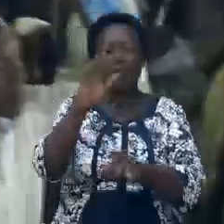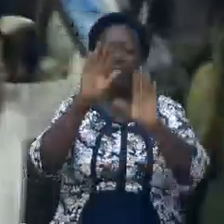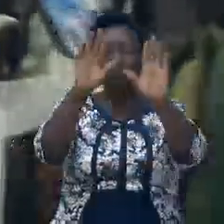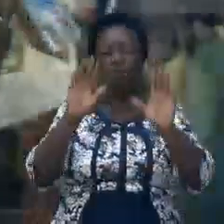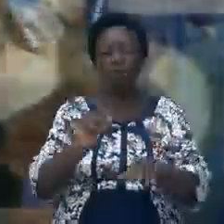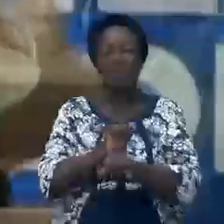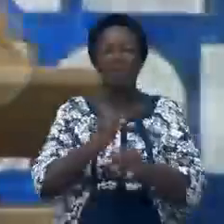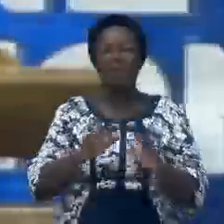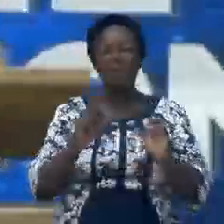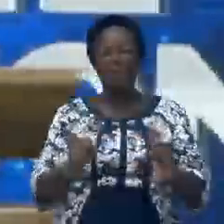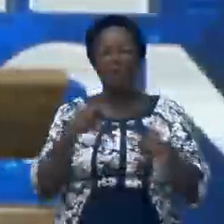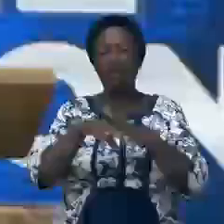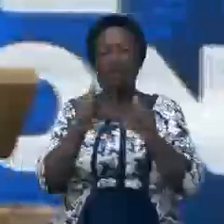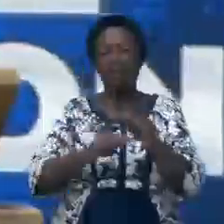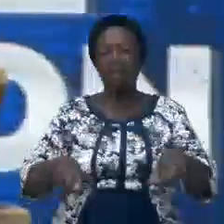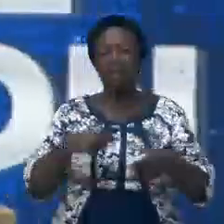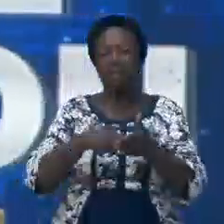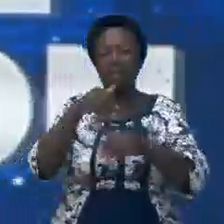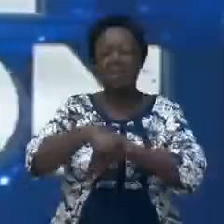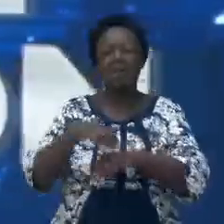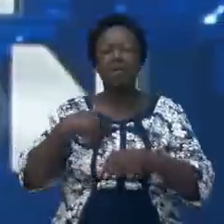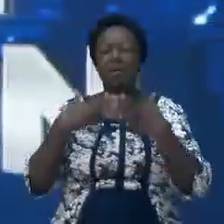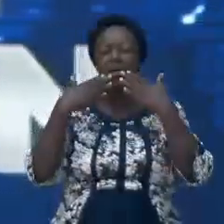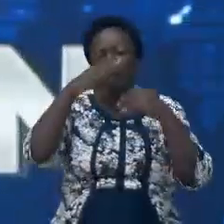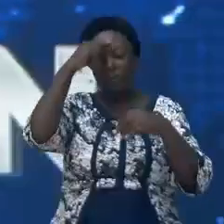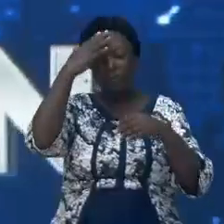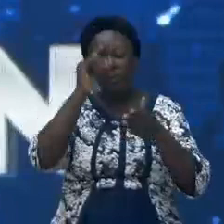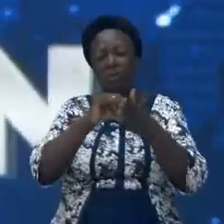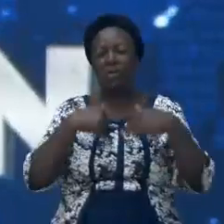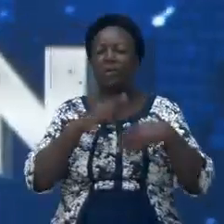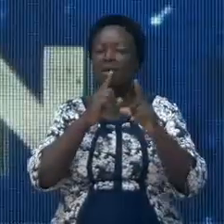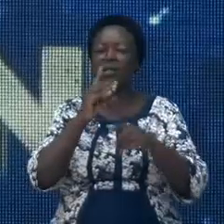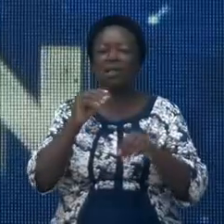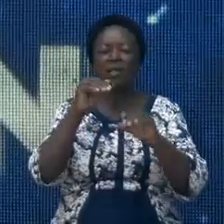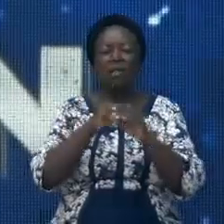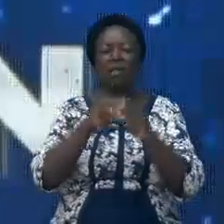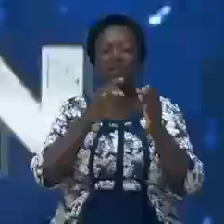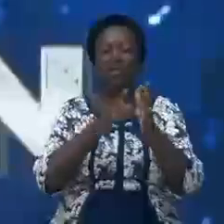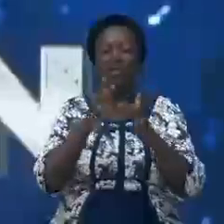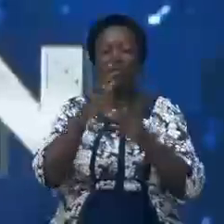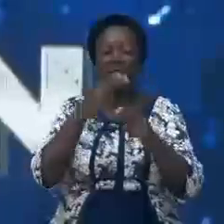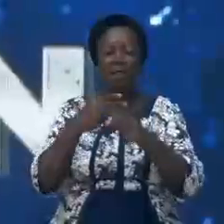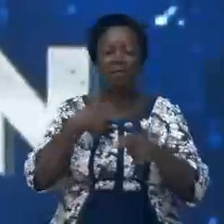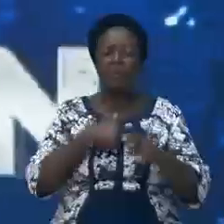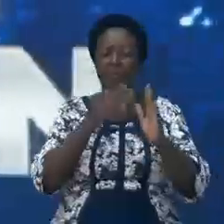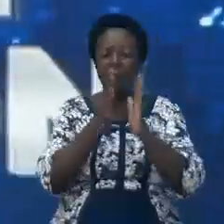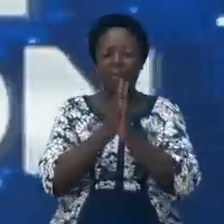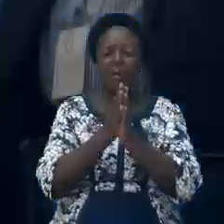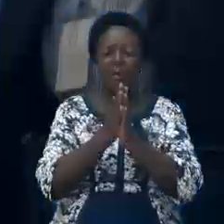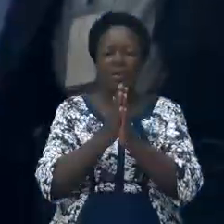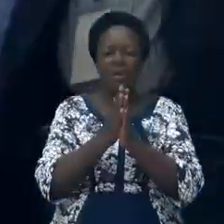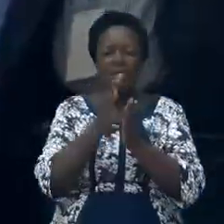your miracle power in every life tonight. We thank you because we know you have answered. In